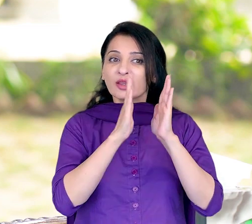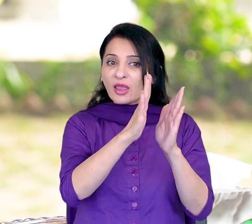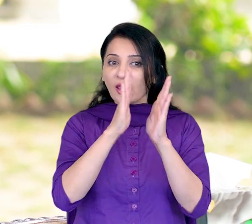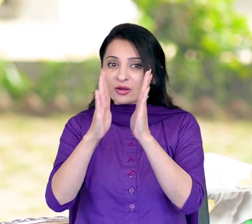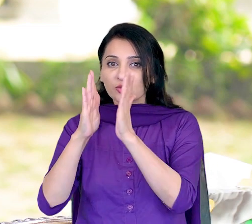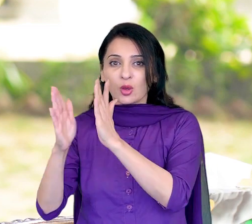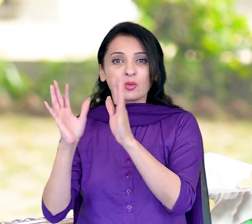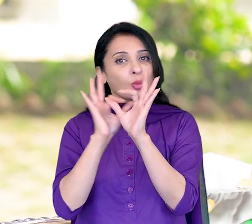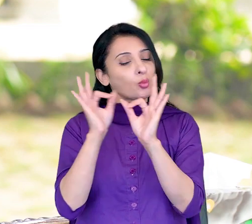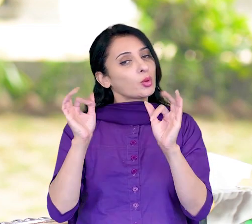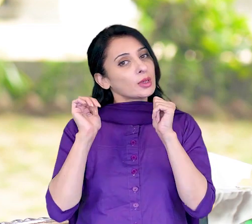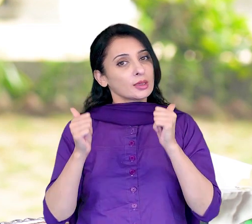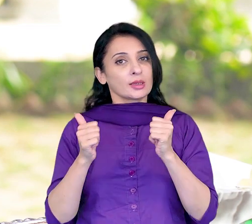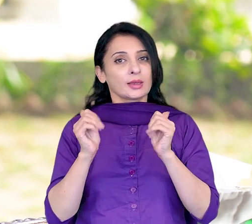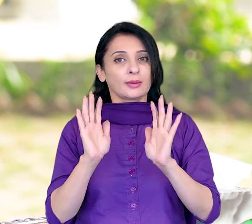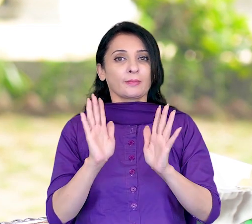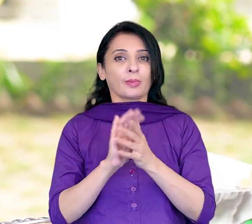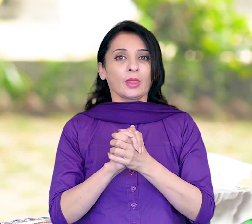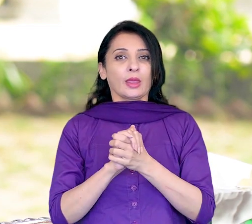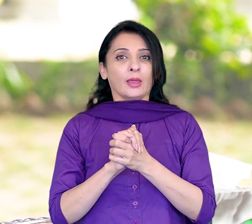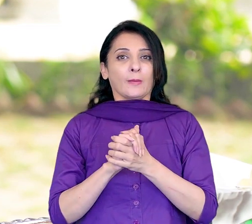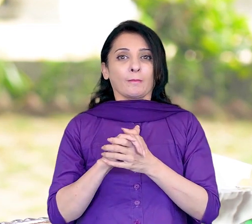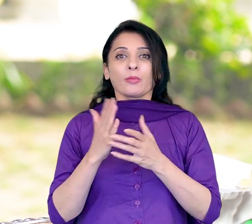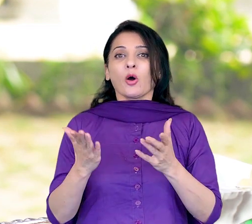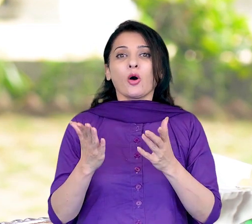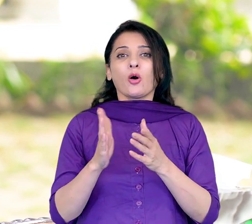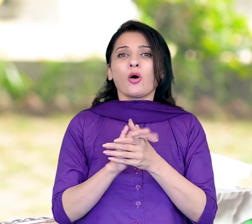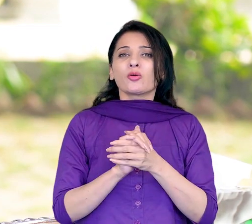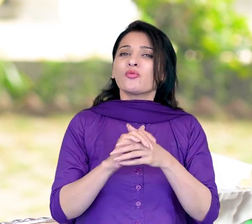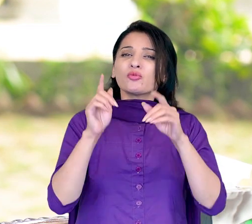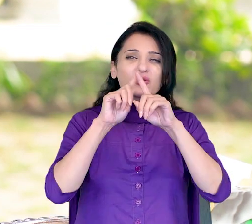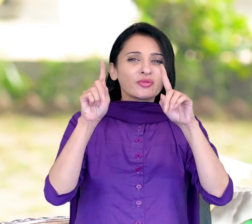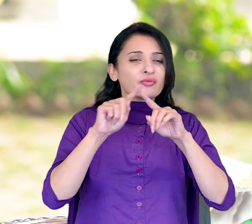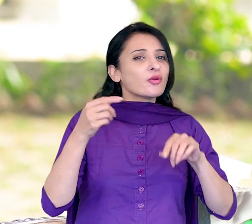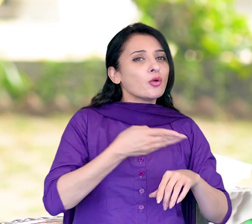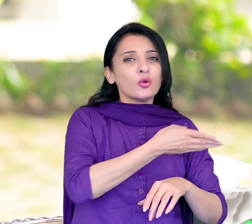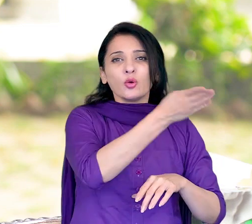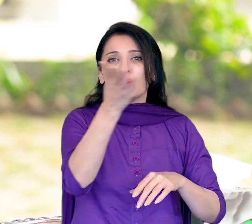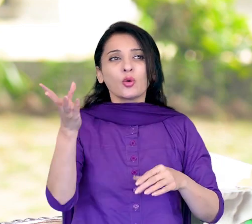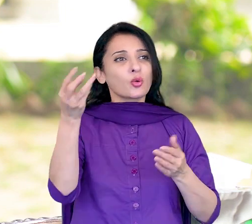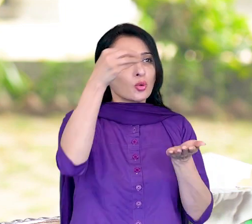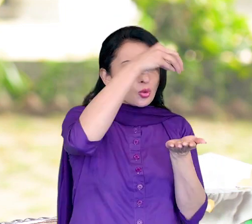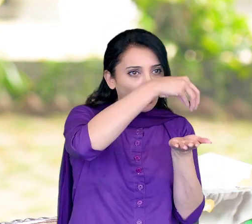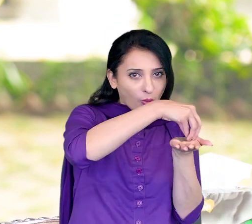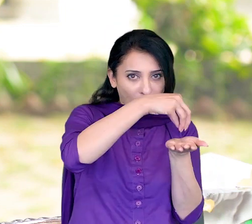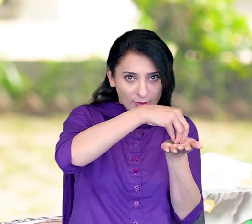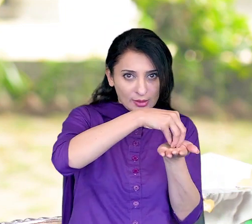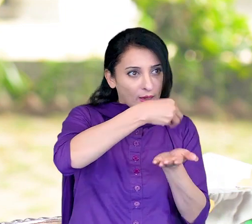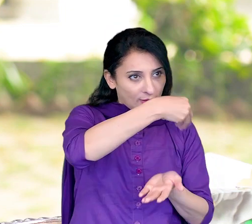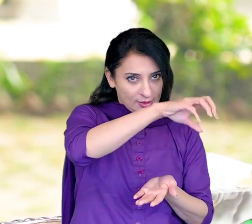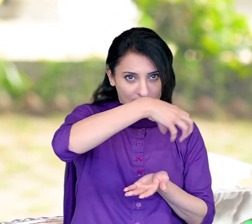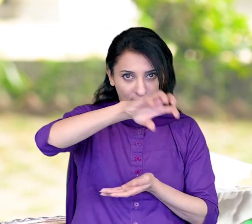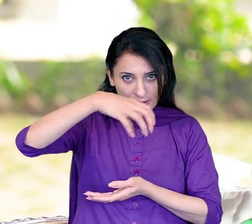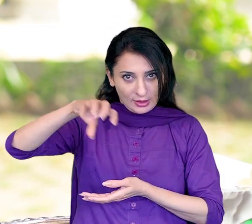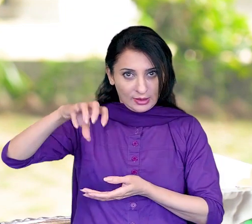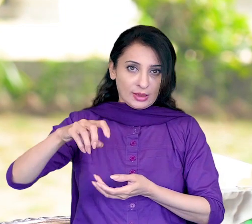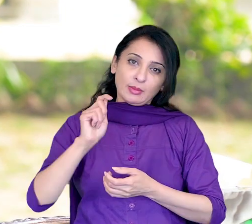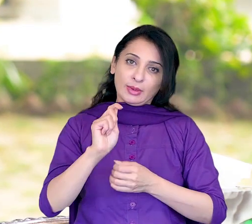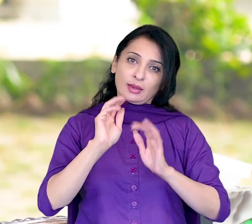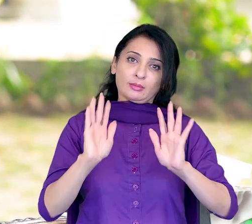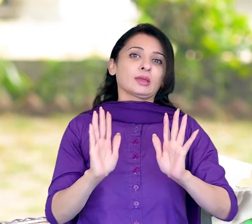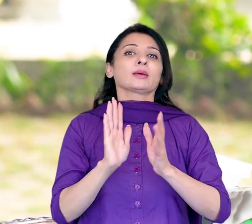out for the sake of benefits which were utilized by the public, the end users, and